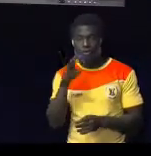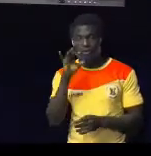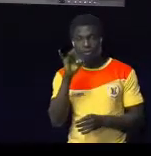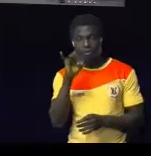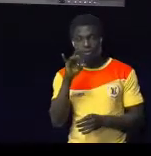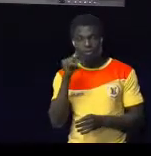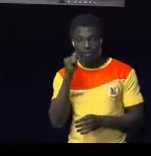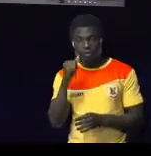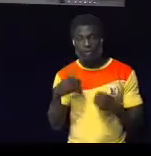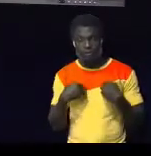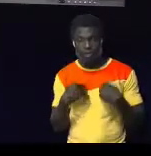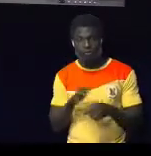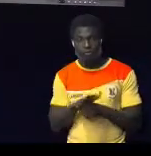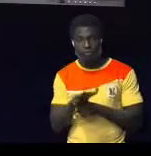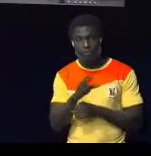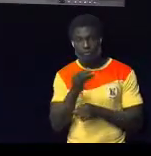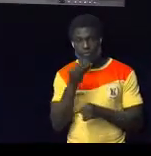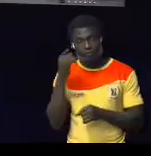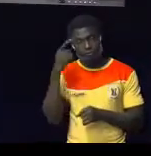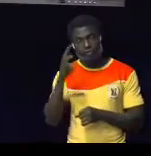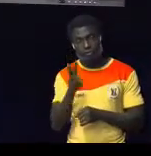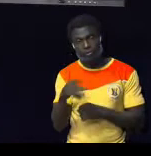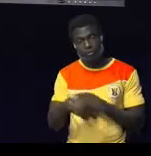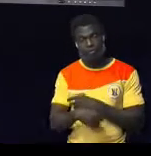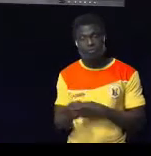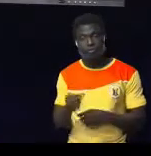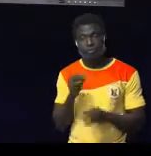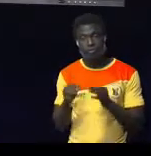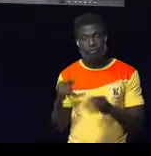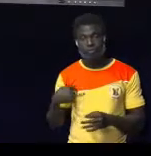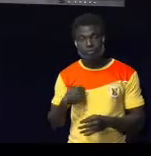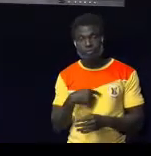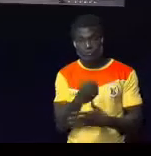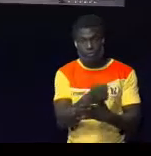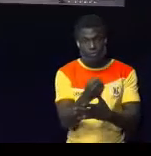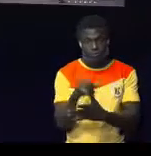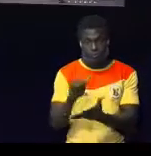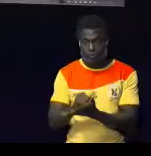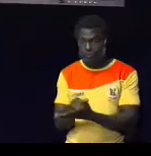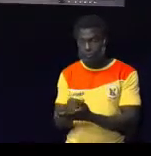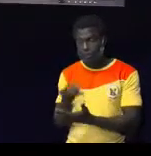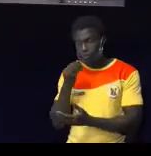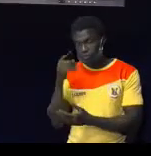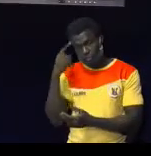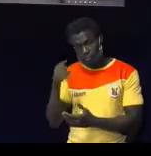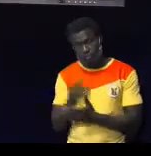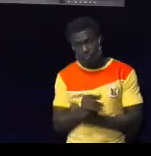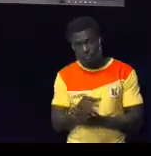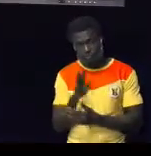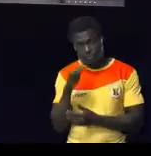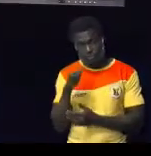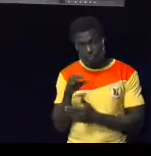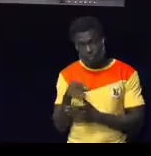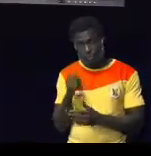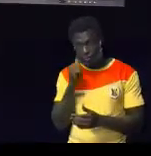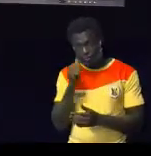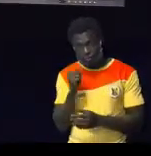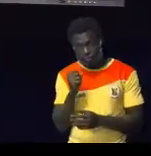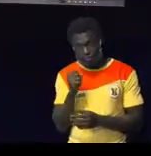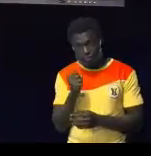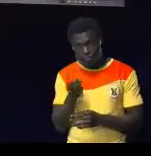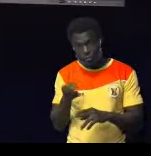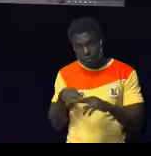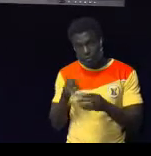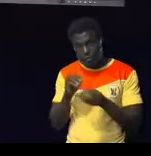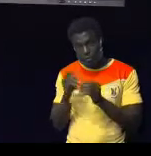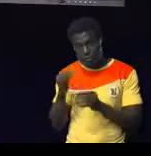have enough food for 6 days. Okay, just enough food for 6 days. Now, if we now share that food, well, for maybe 15 girls, if we increase the